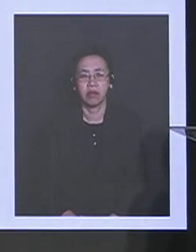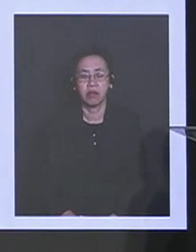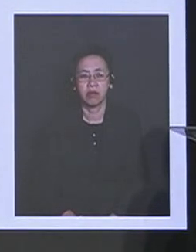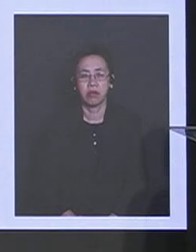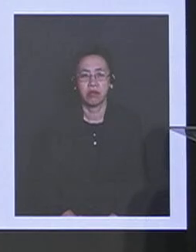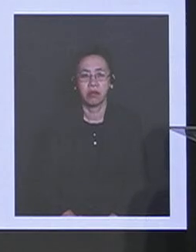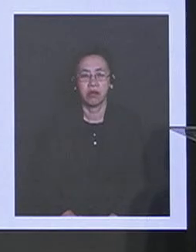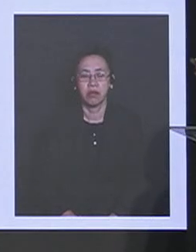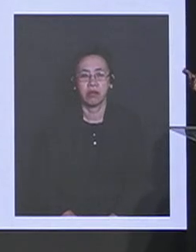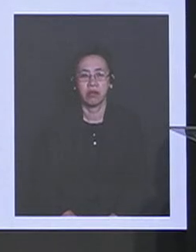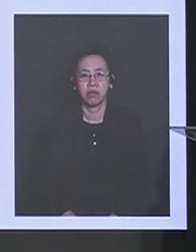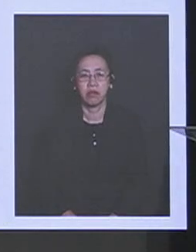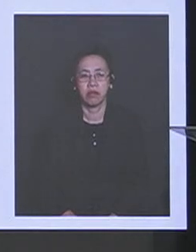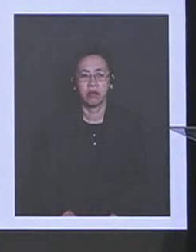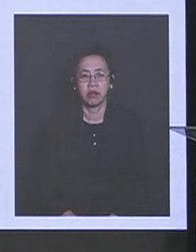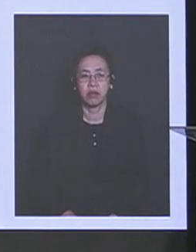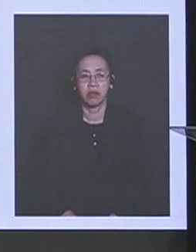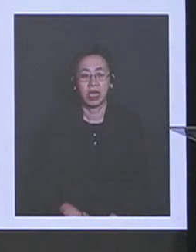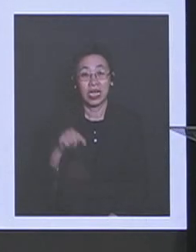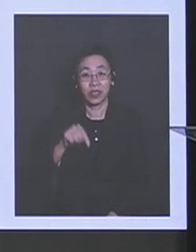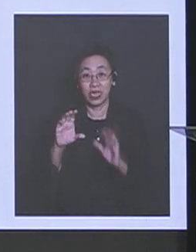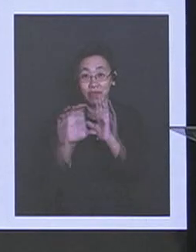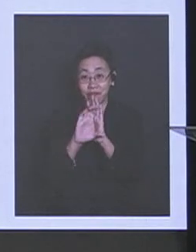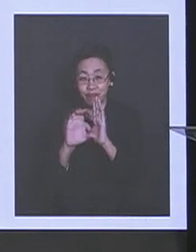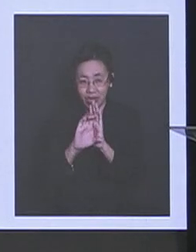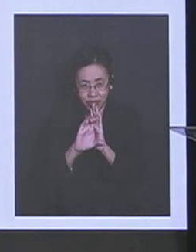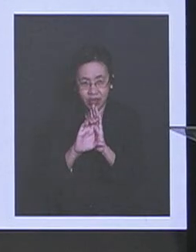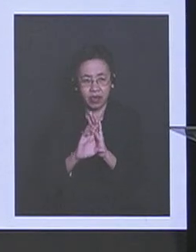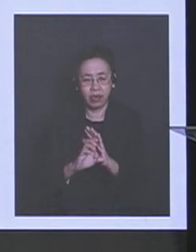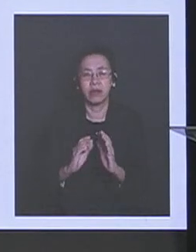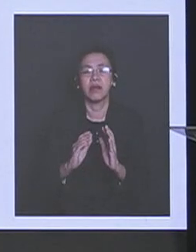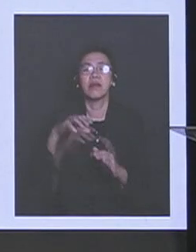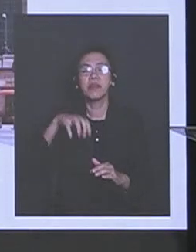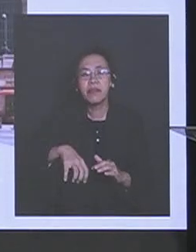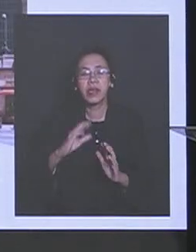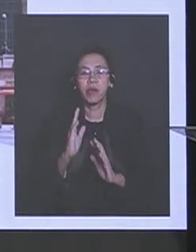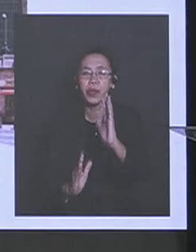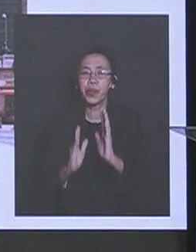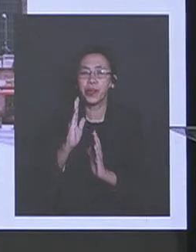poster child as we were working through this plan for this neighborhood.